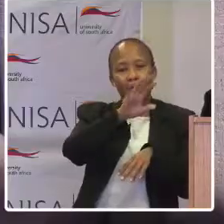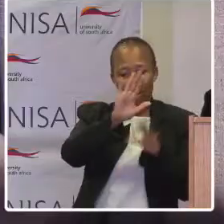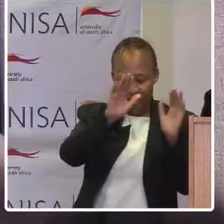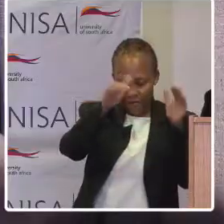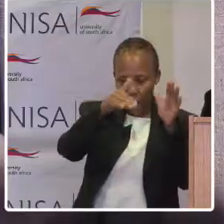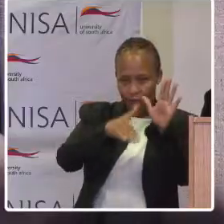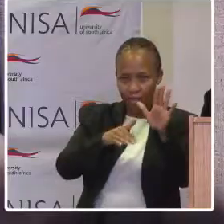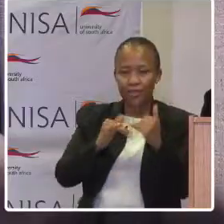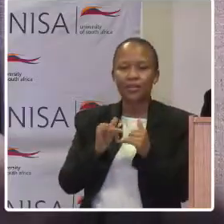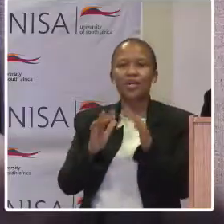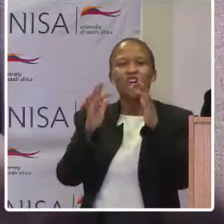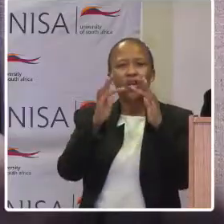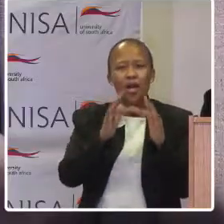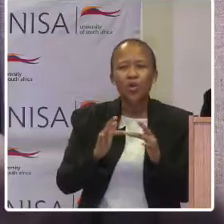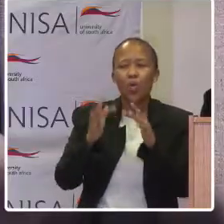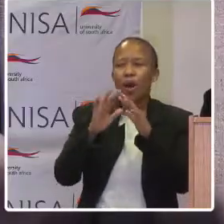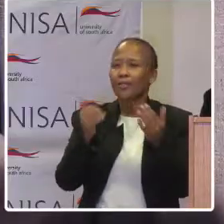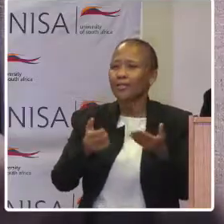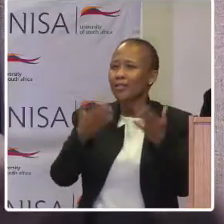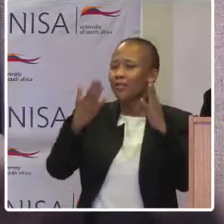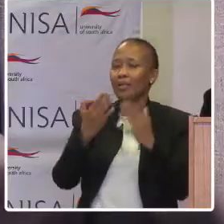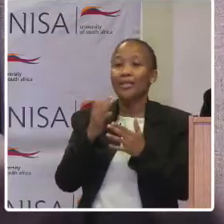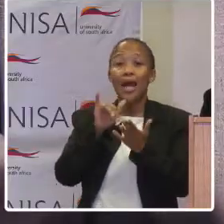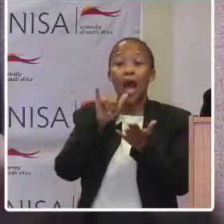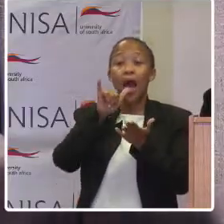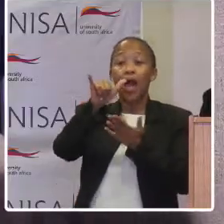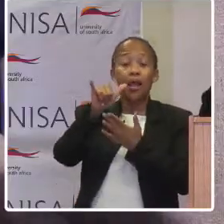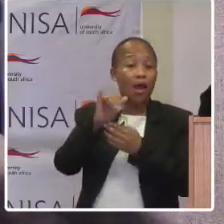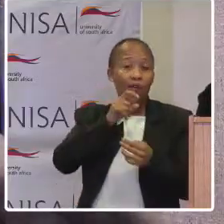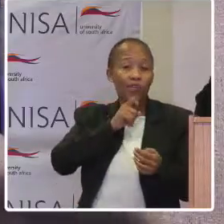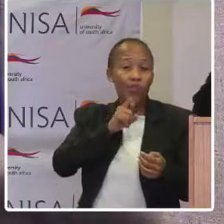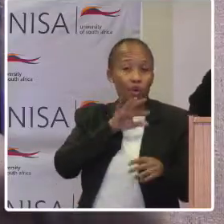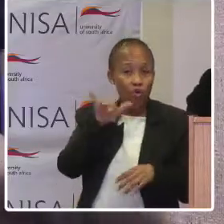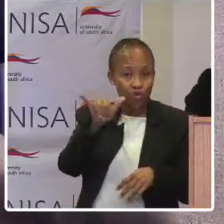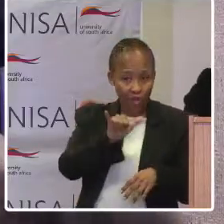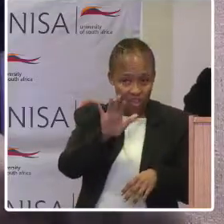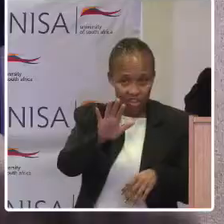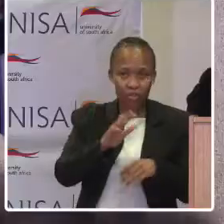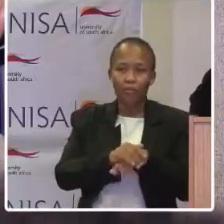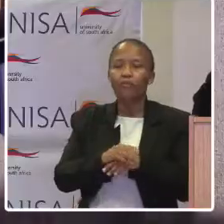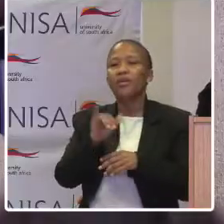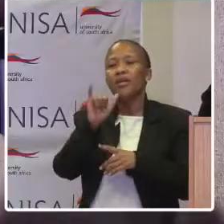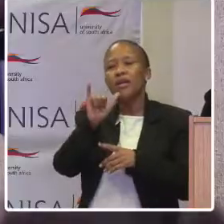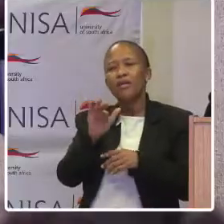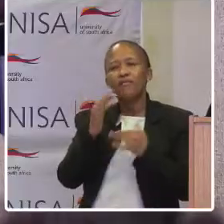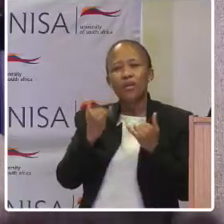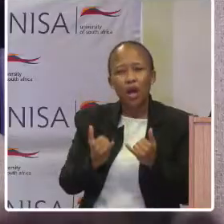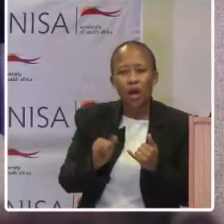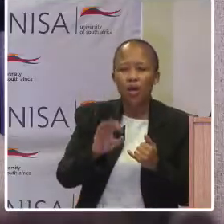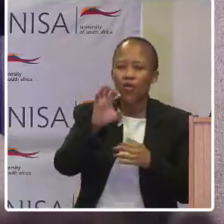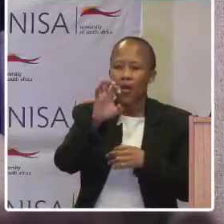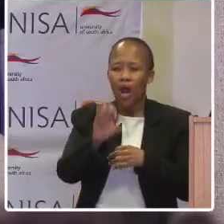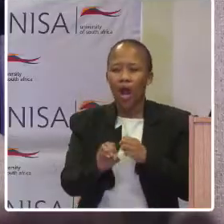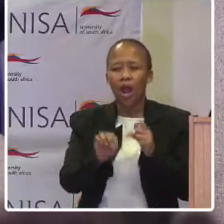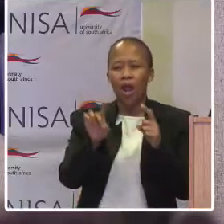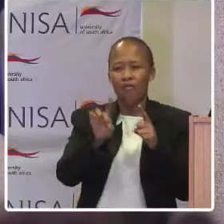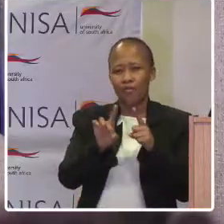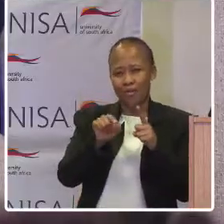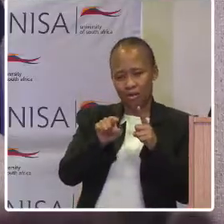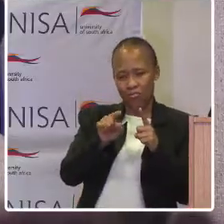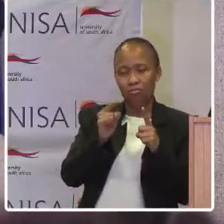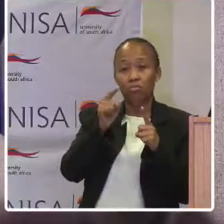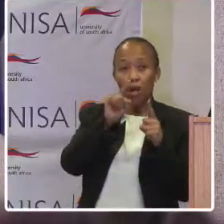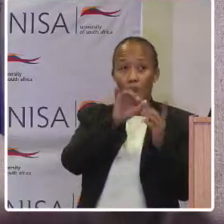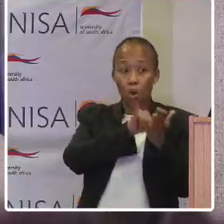your network services that these airlines use. So when you go from jurisdiction to jurisdiction, airlines,